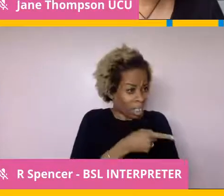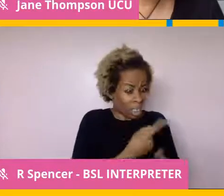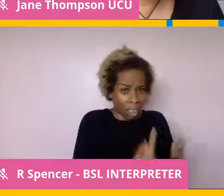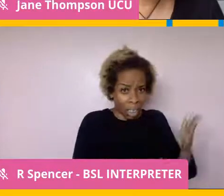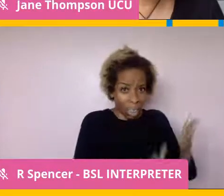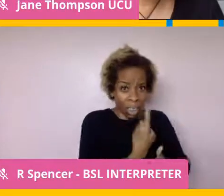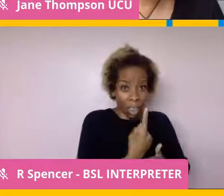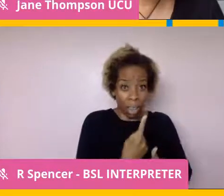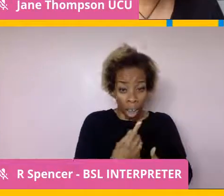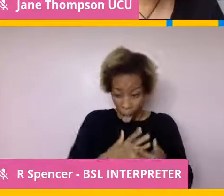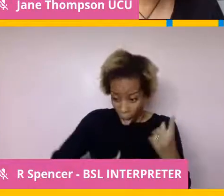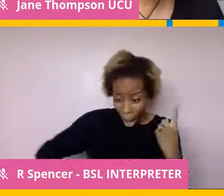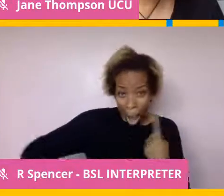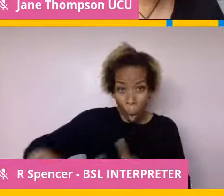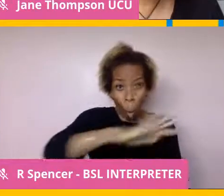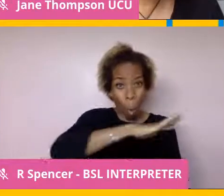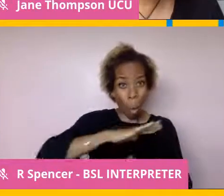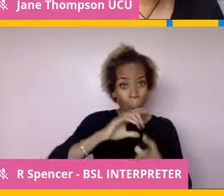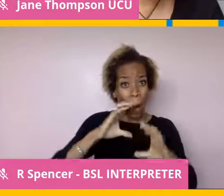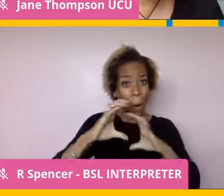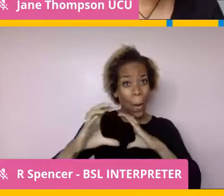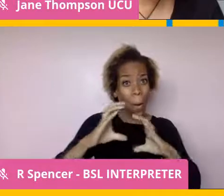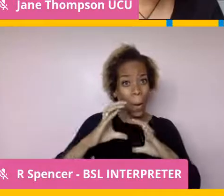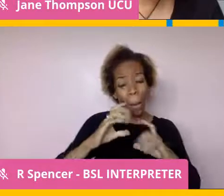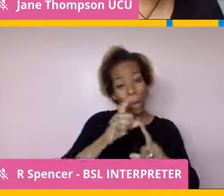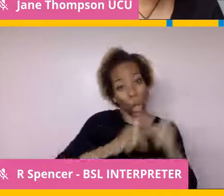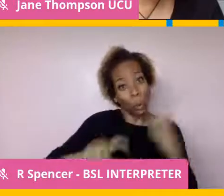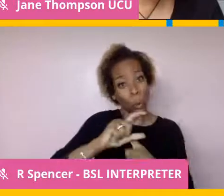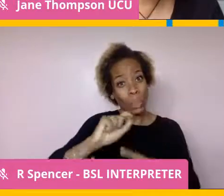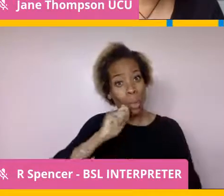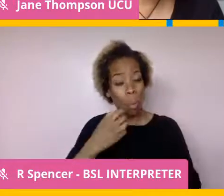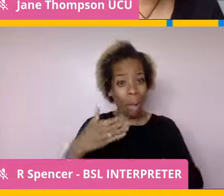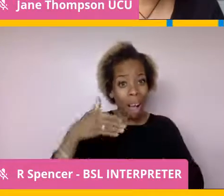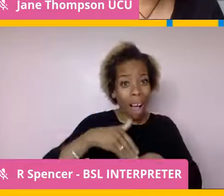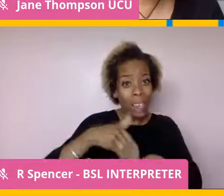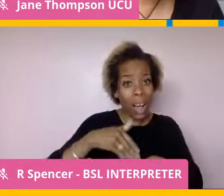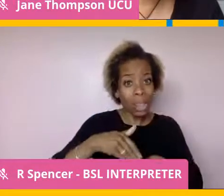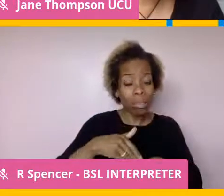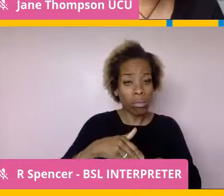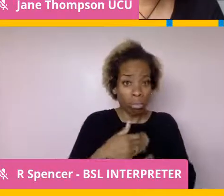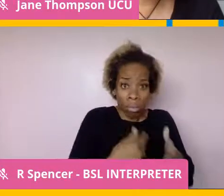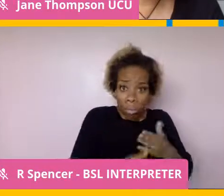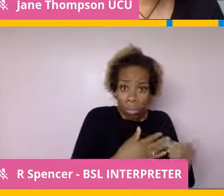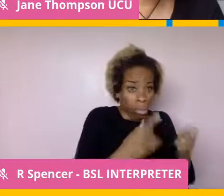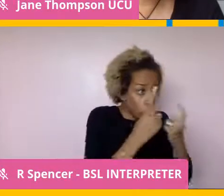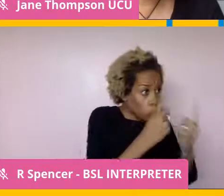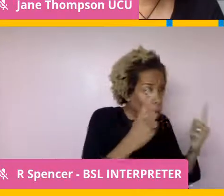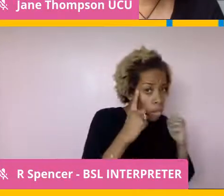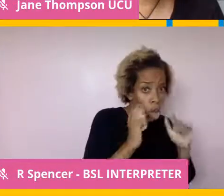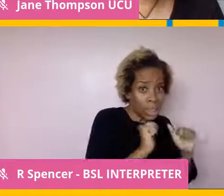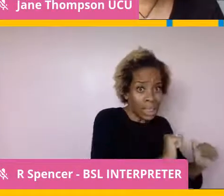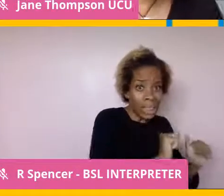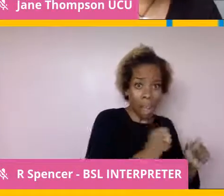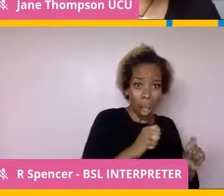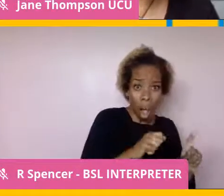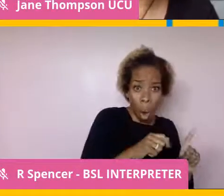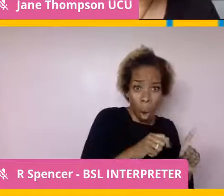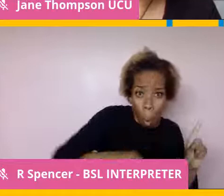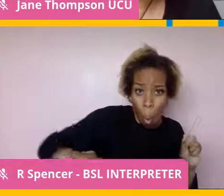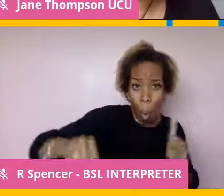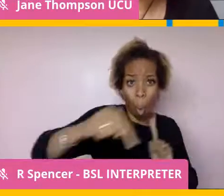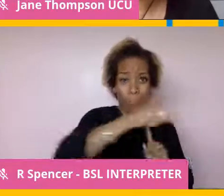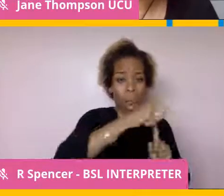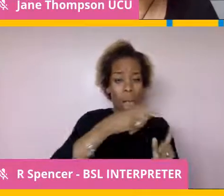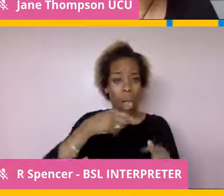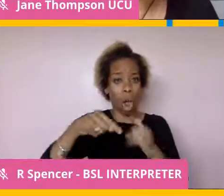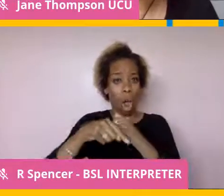community. And it's not just, that people who work in universities or in other institutions are in a bubble, that this is part of the broader economy,